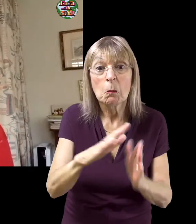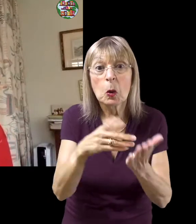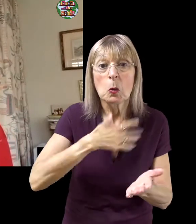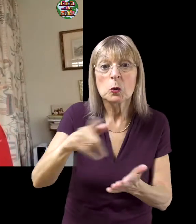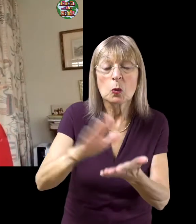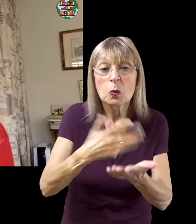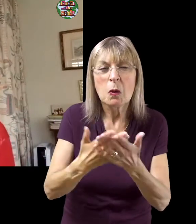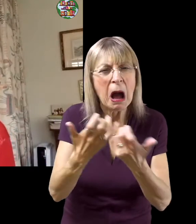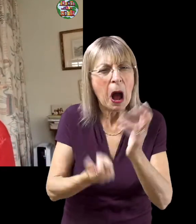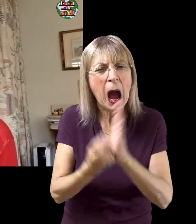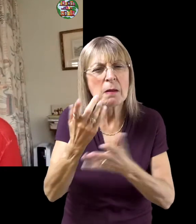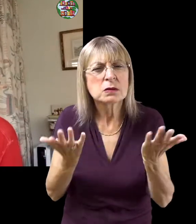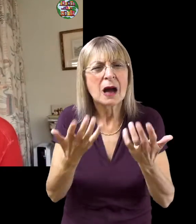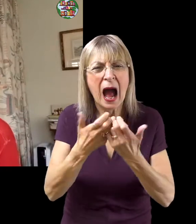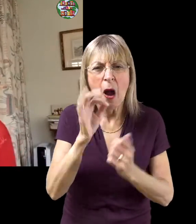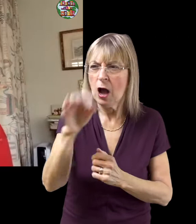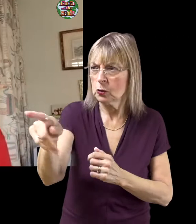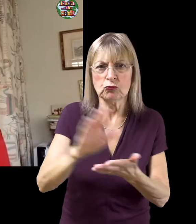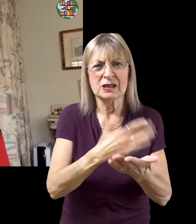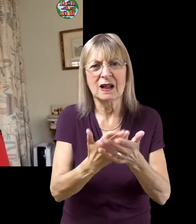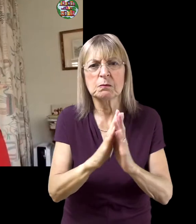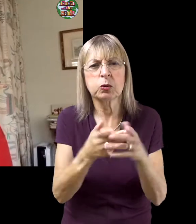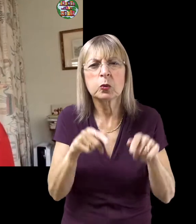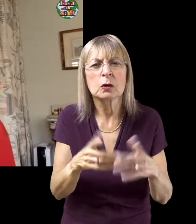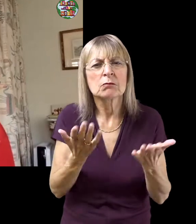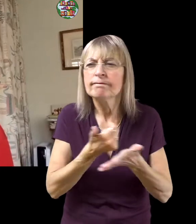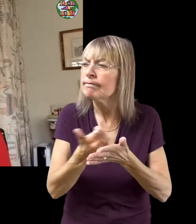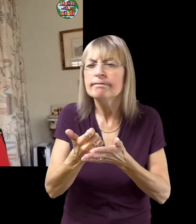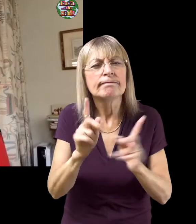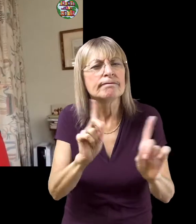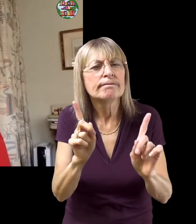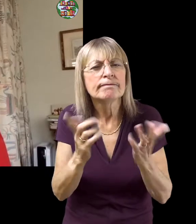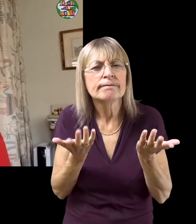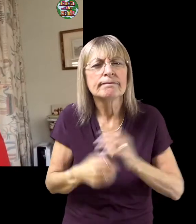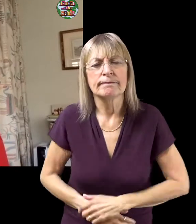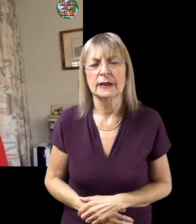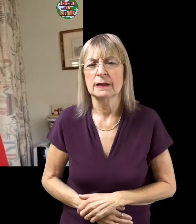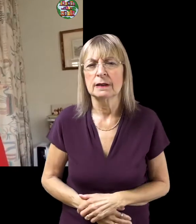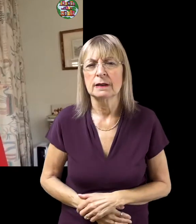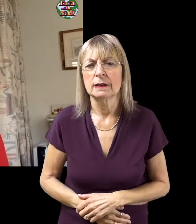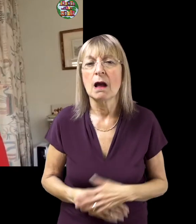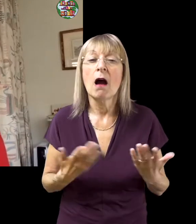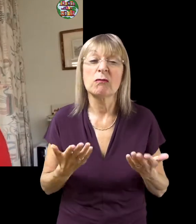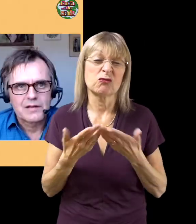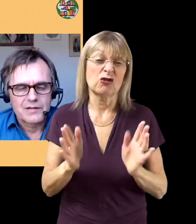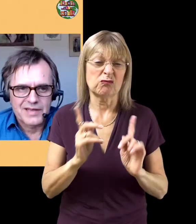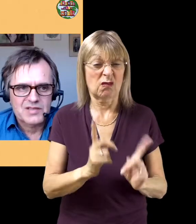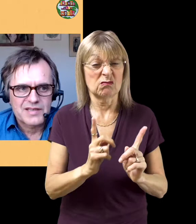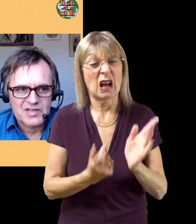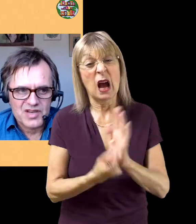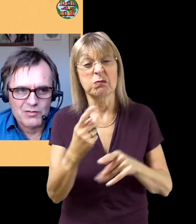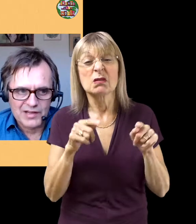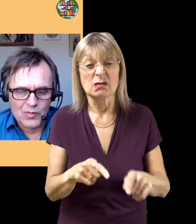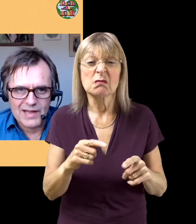want to translate it? How does that happen? How do you get asked to translate a book like this? I mean, typically.